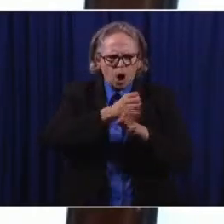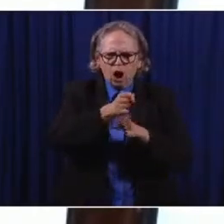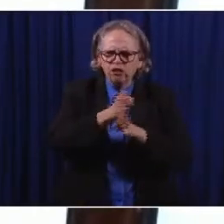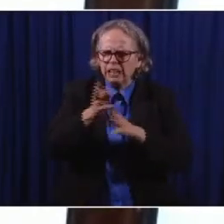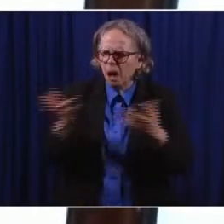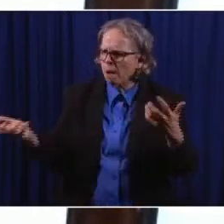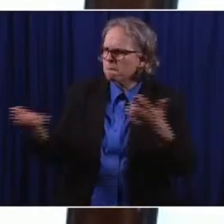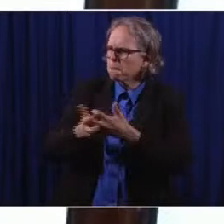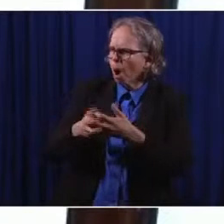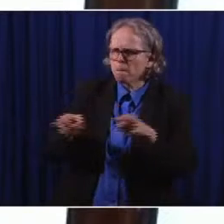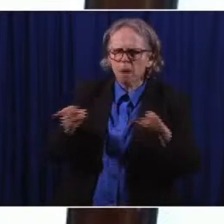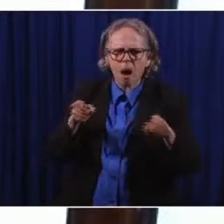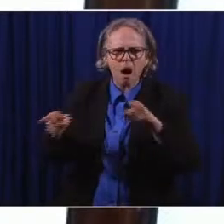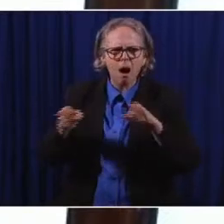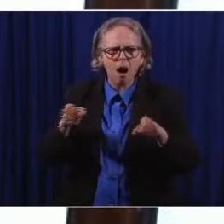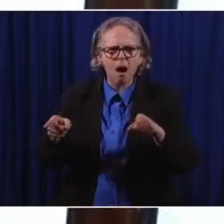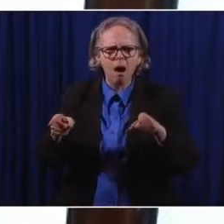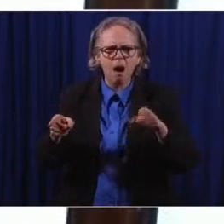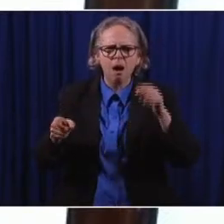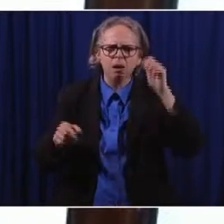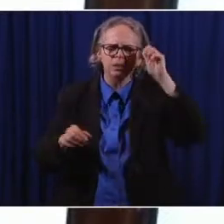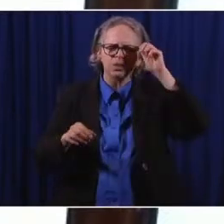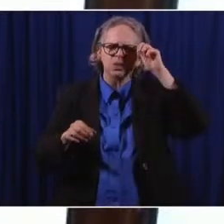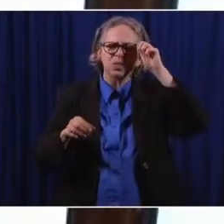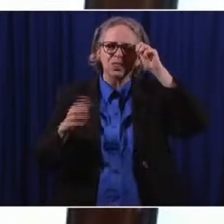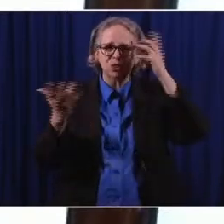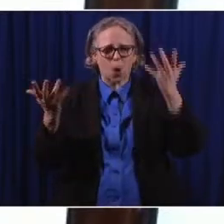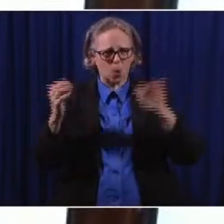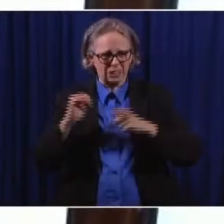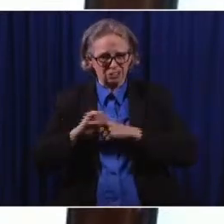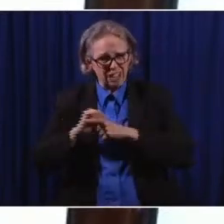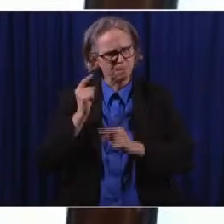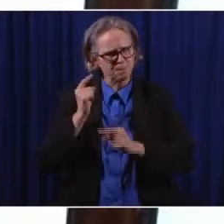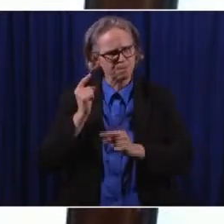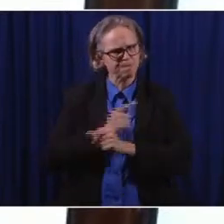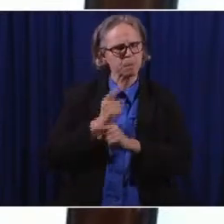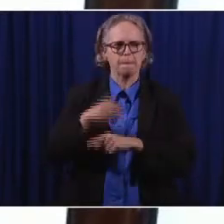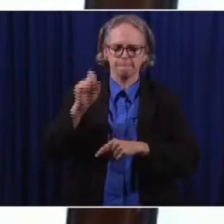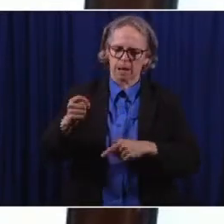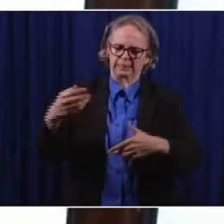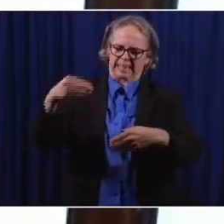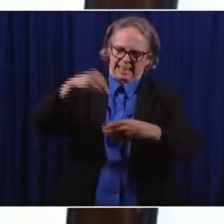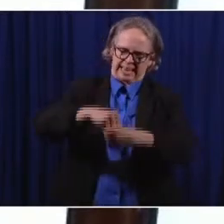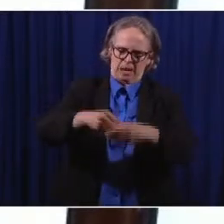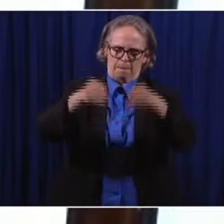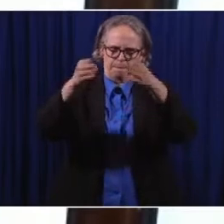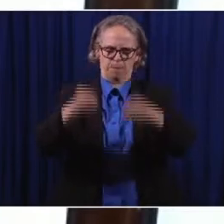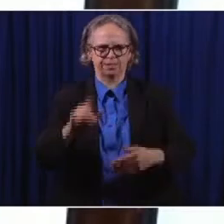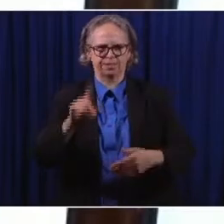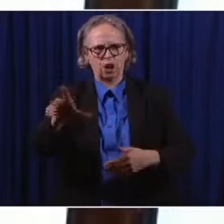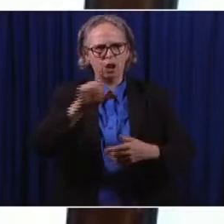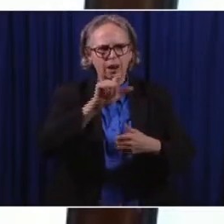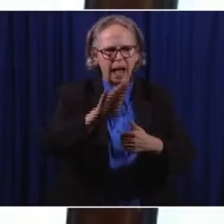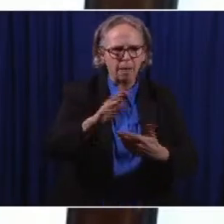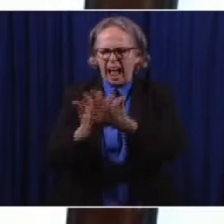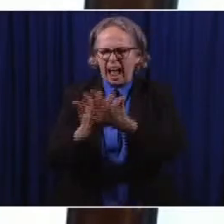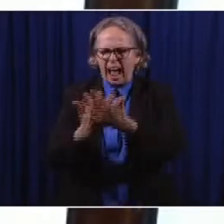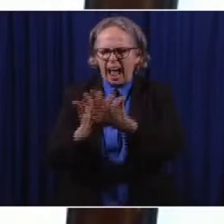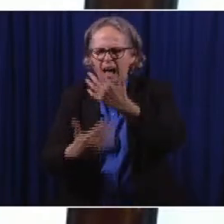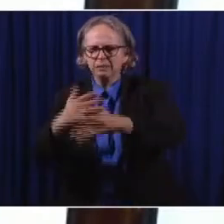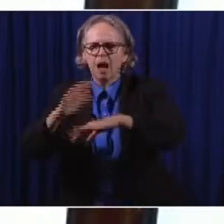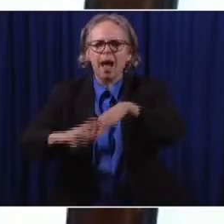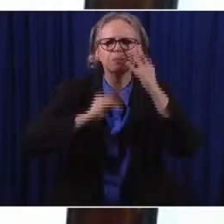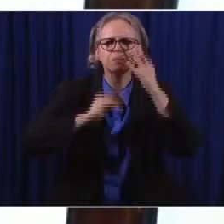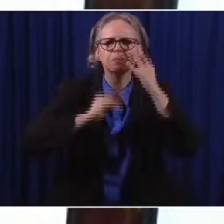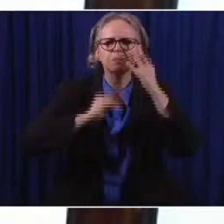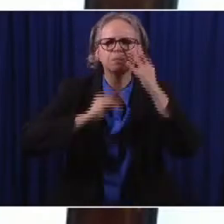them, eventually they have to get into the lab, they got to practice, they got to demonstrate, they got to do that hands-on portion, which is